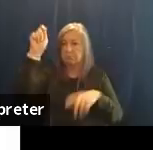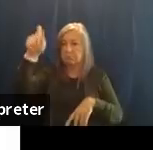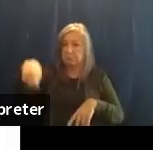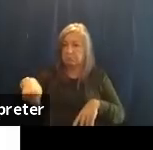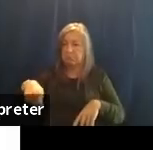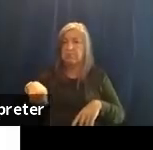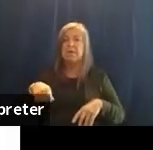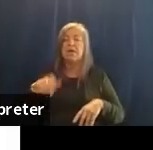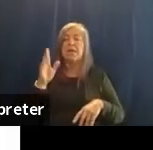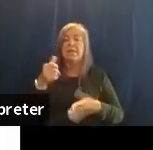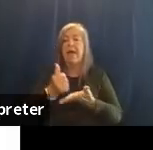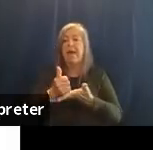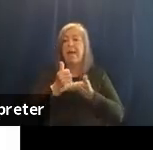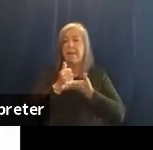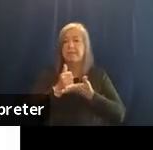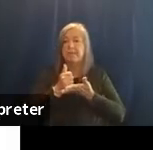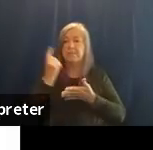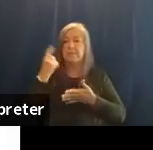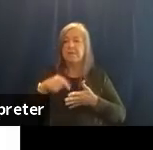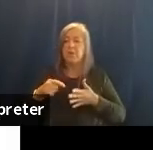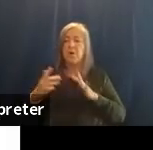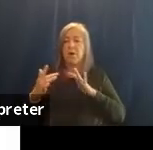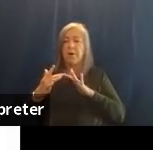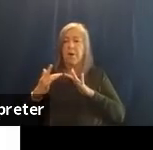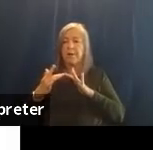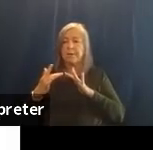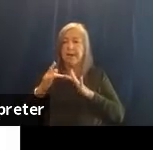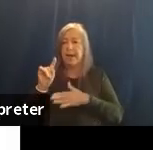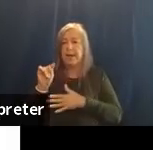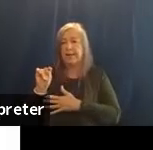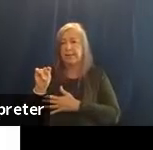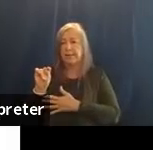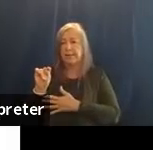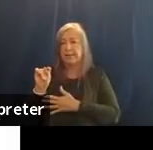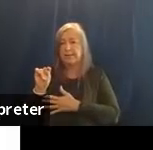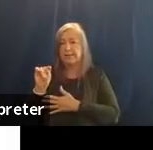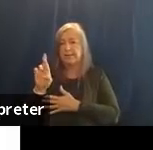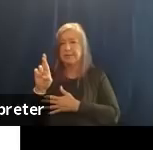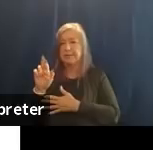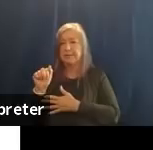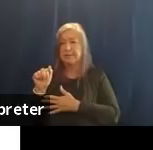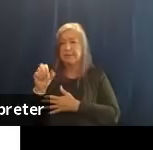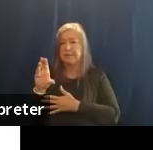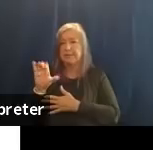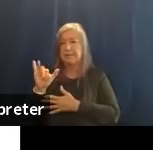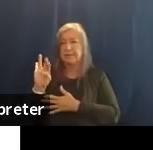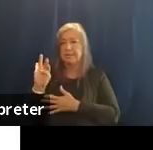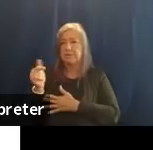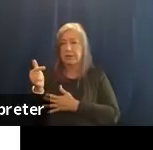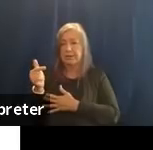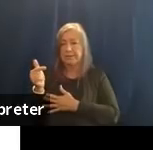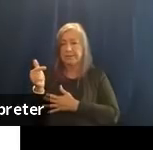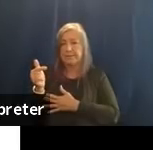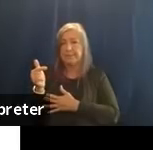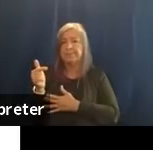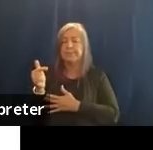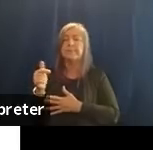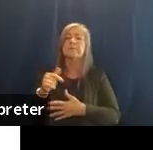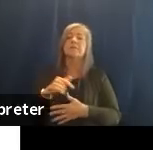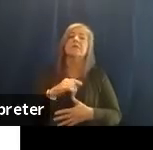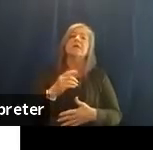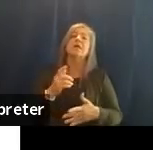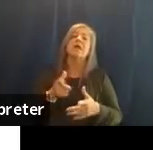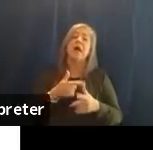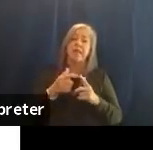everybody could please remember to do that, that would be great. And then again, we've spoken about washing your hands frequently